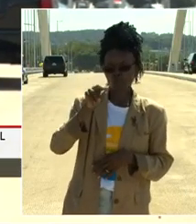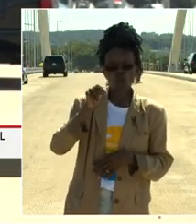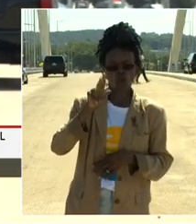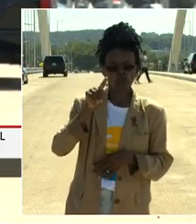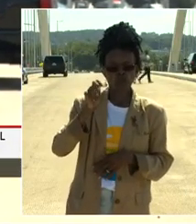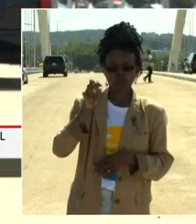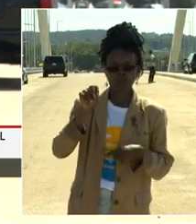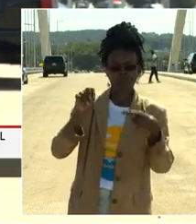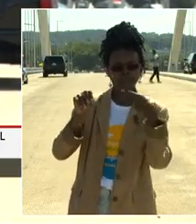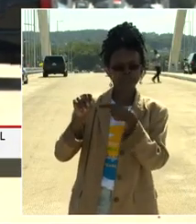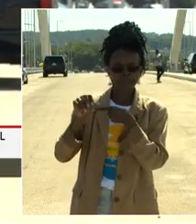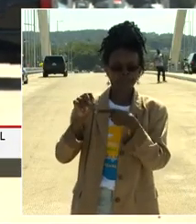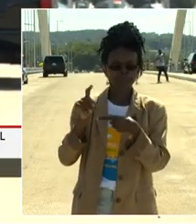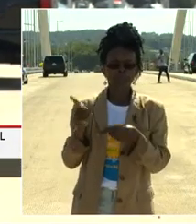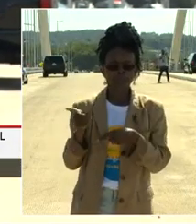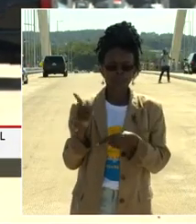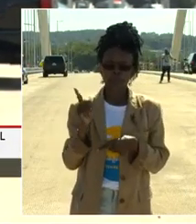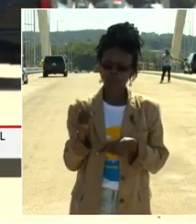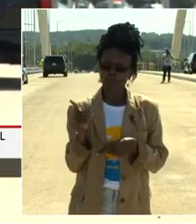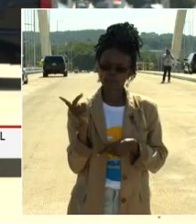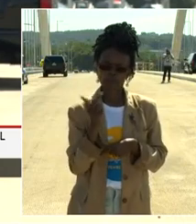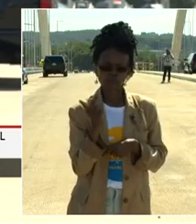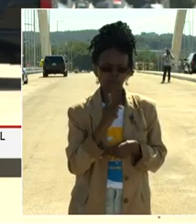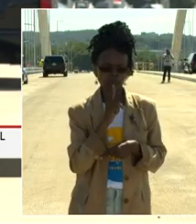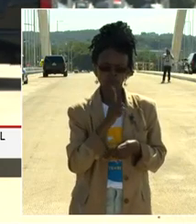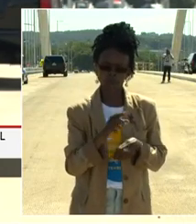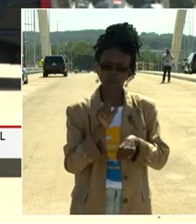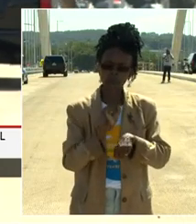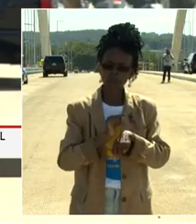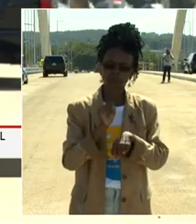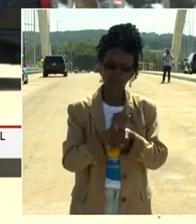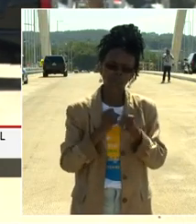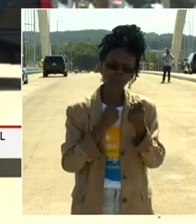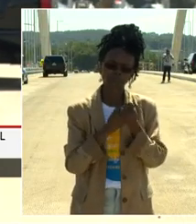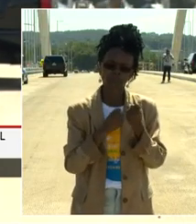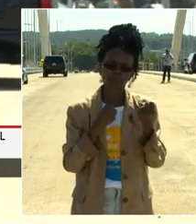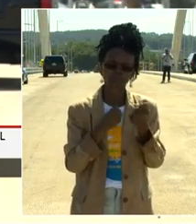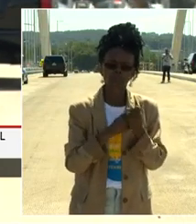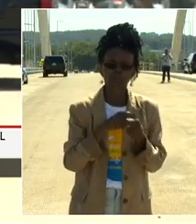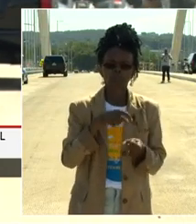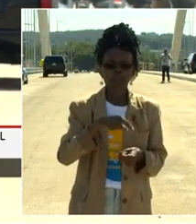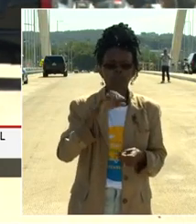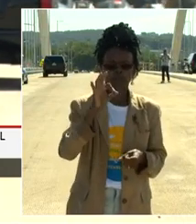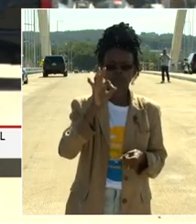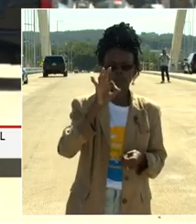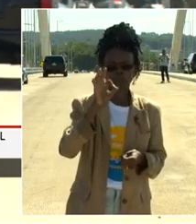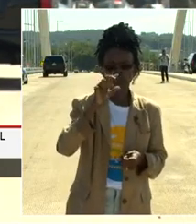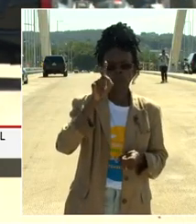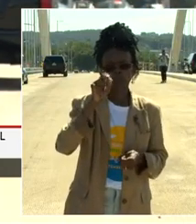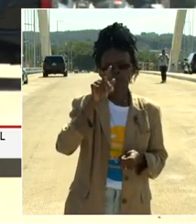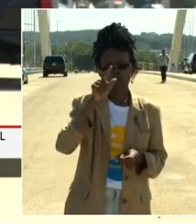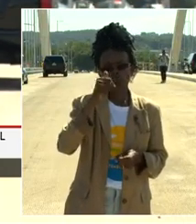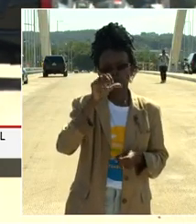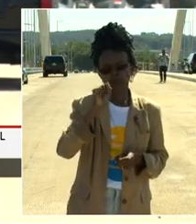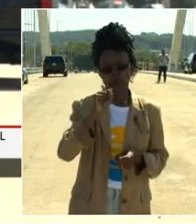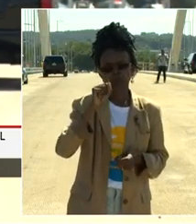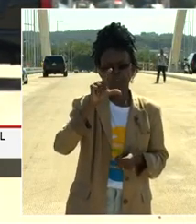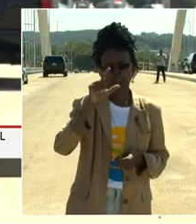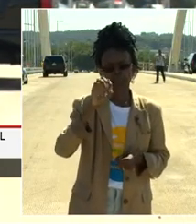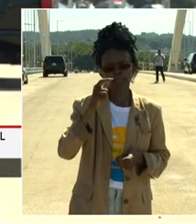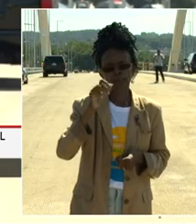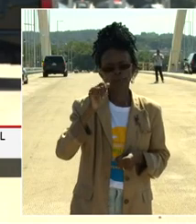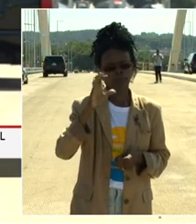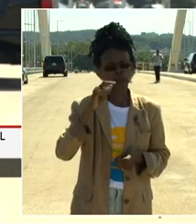You have been an incredible ally over many years in supporting the Douglass legacy and one of the staunchest allies to the people of Washington, D.C. and